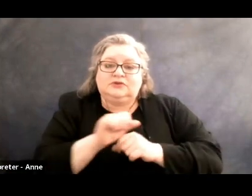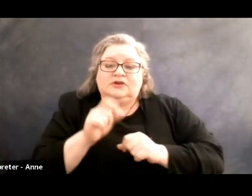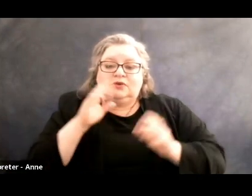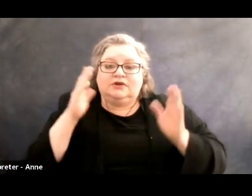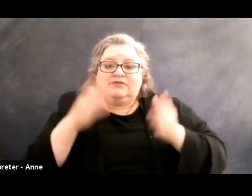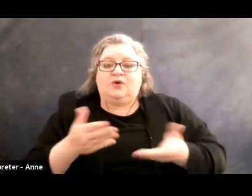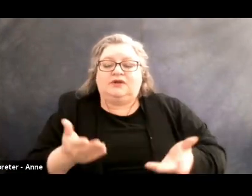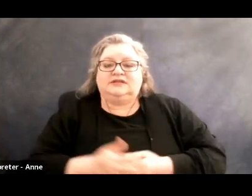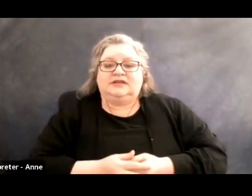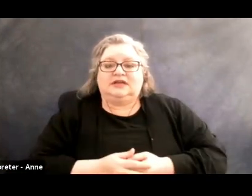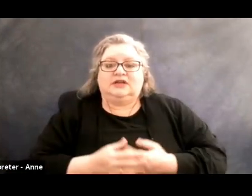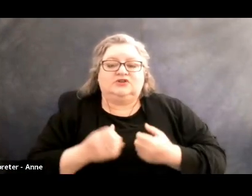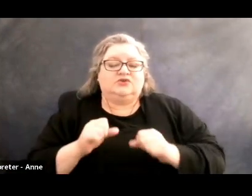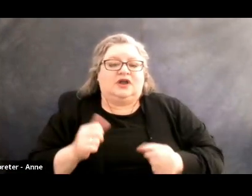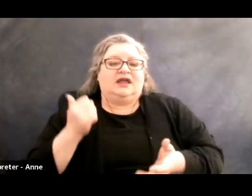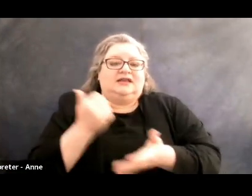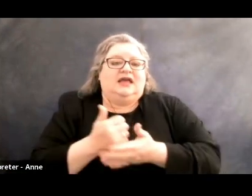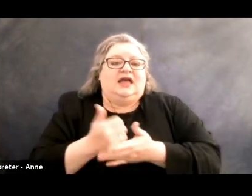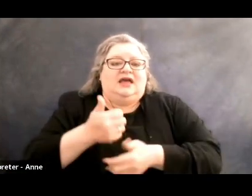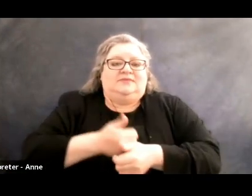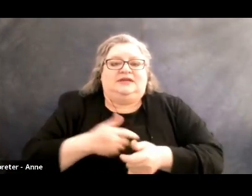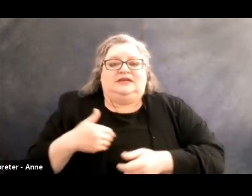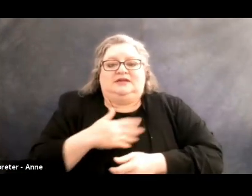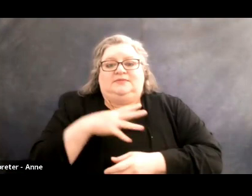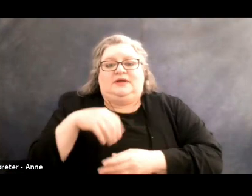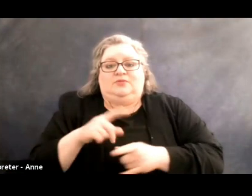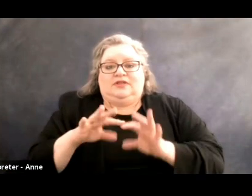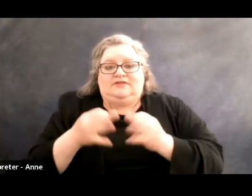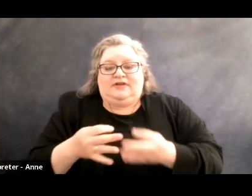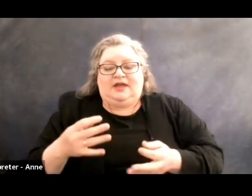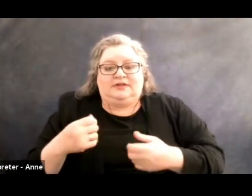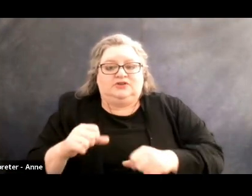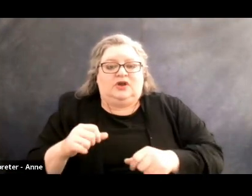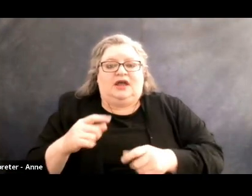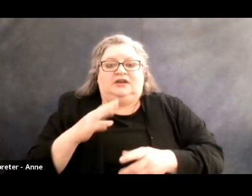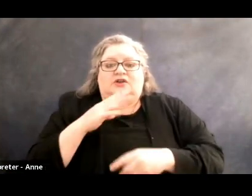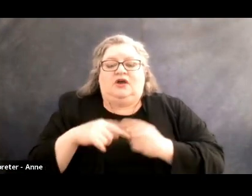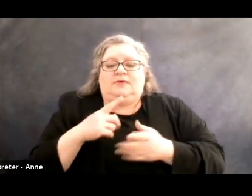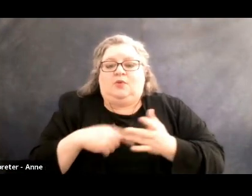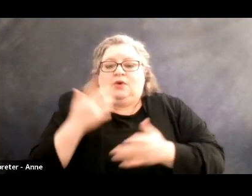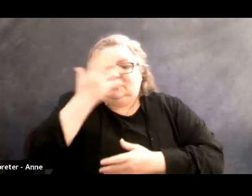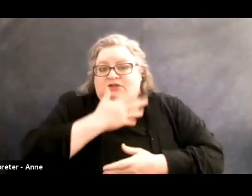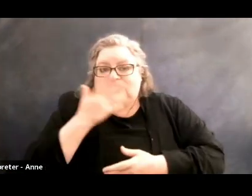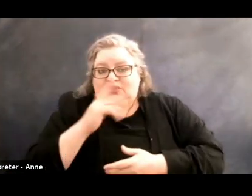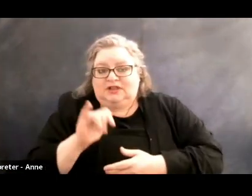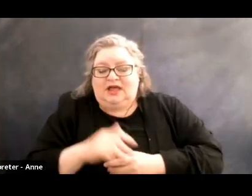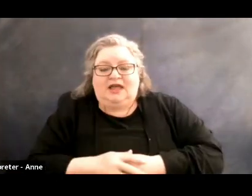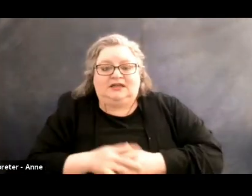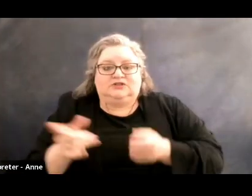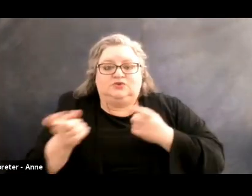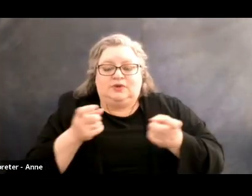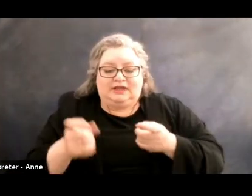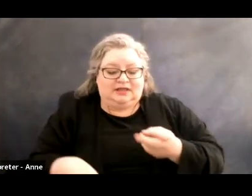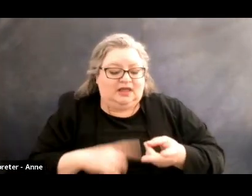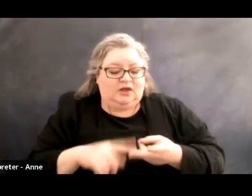on is trying to help every member of the family talk about what does it look like? What does it look like to regulate? What